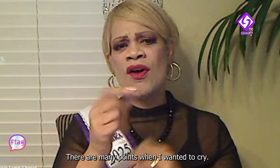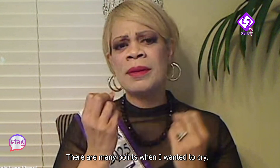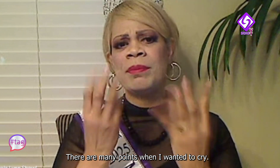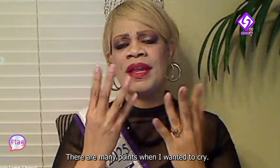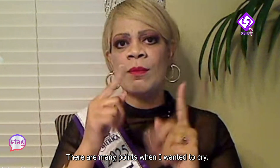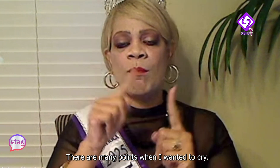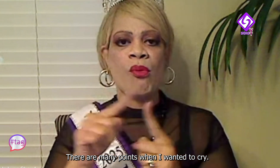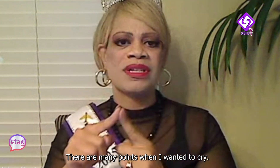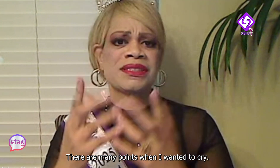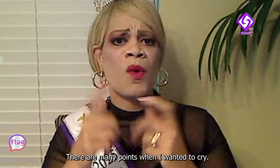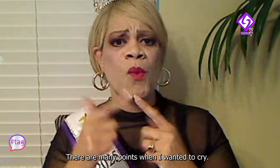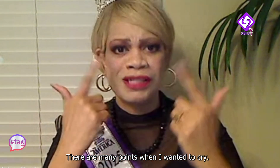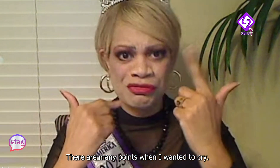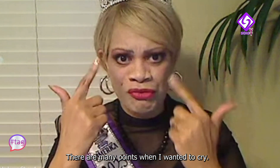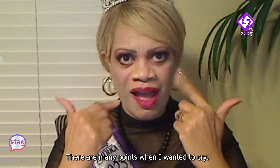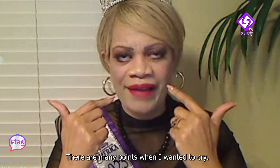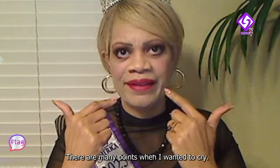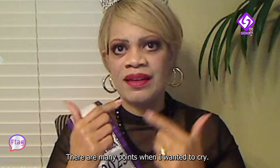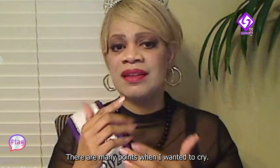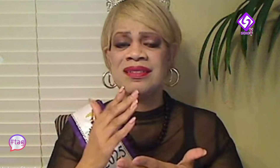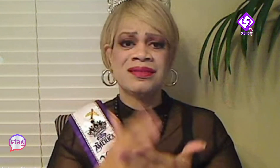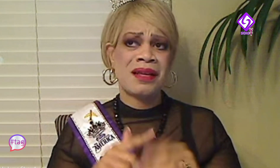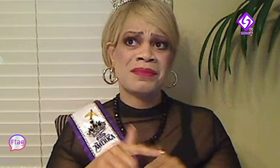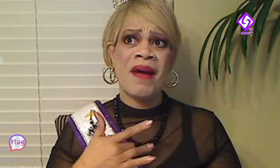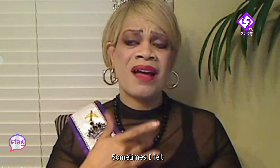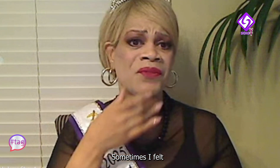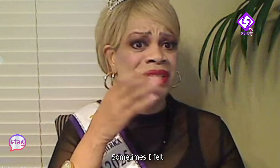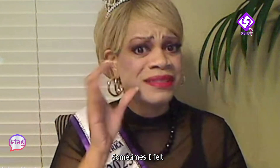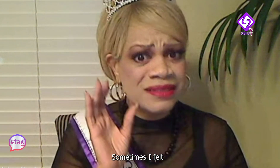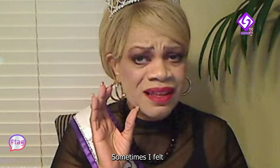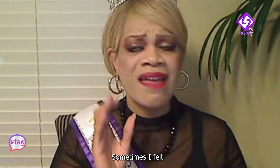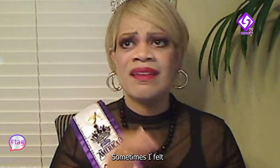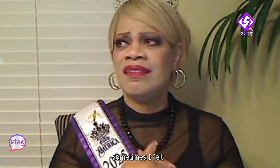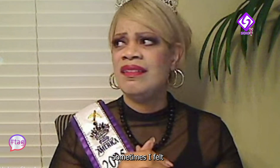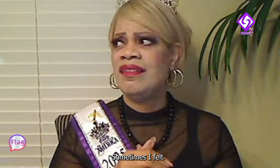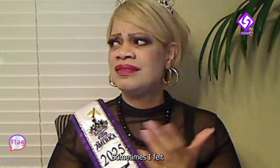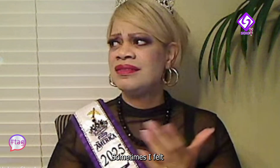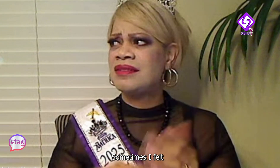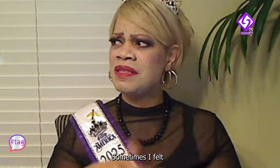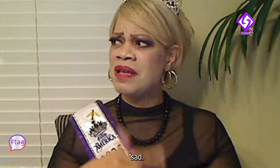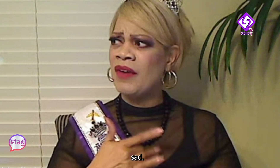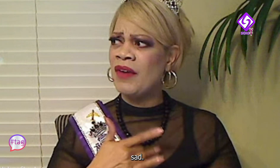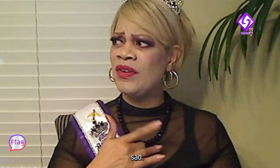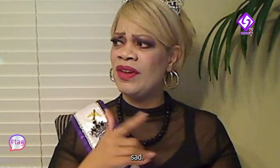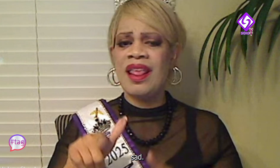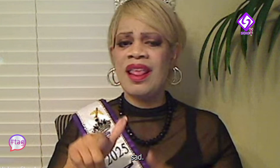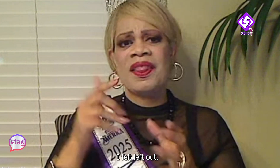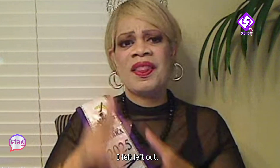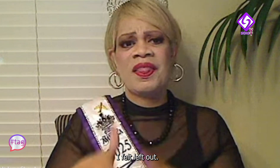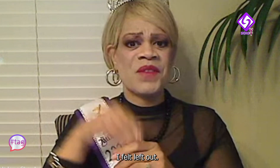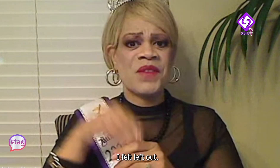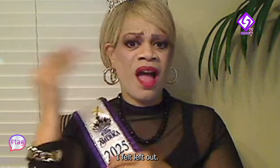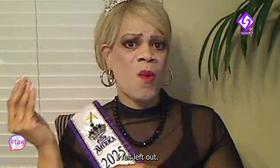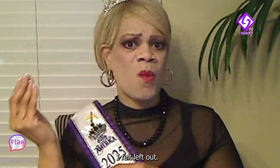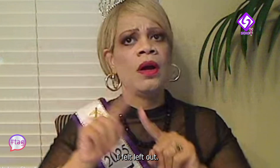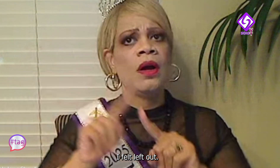There are many points when I wanted to cry. Sometimes I felt sad. I